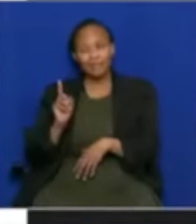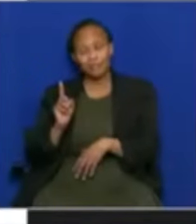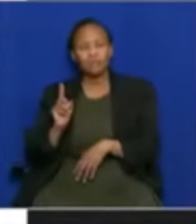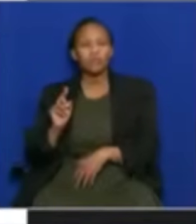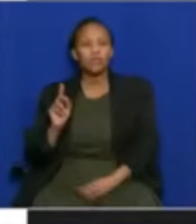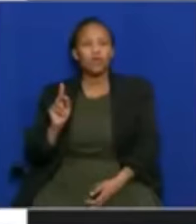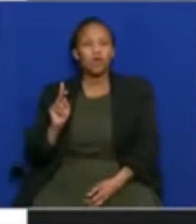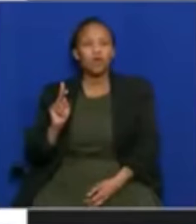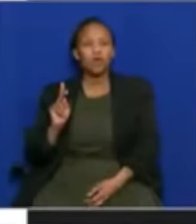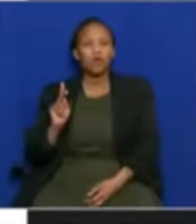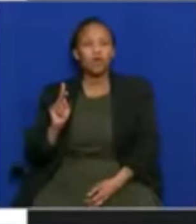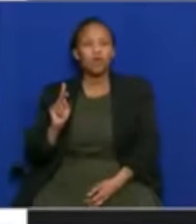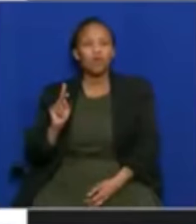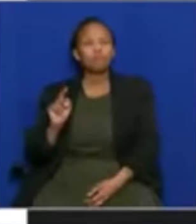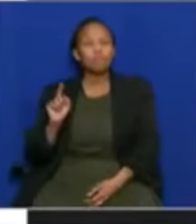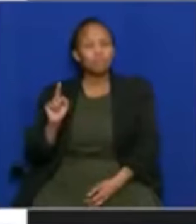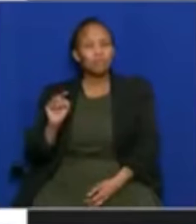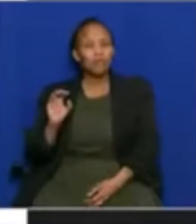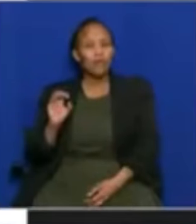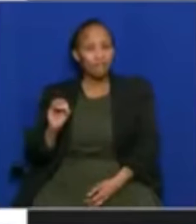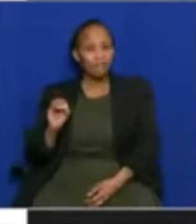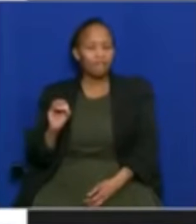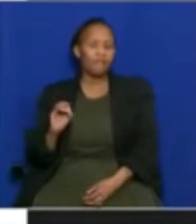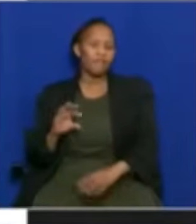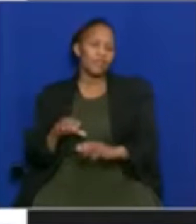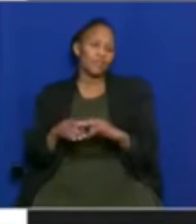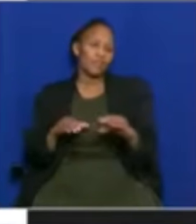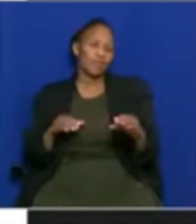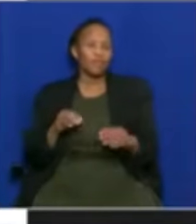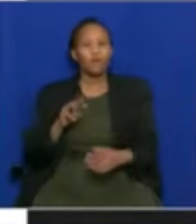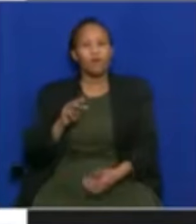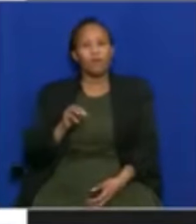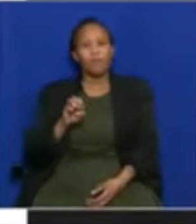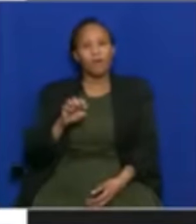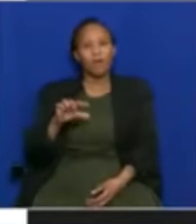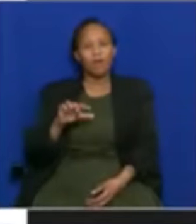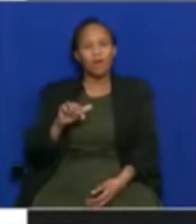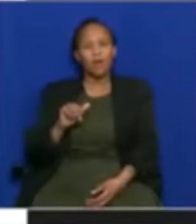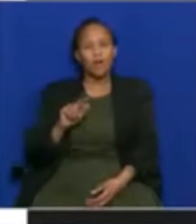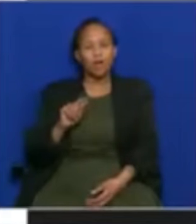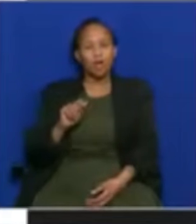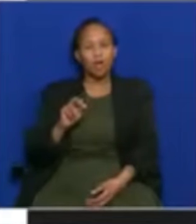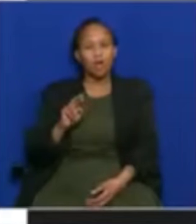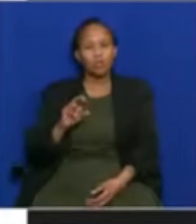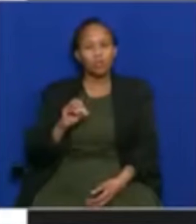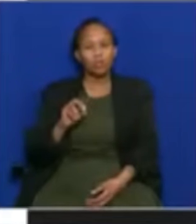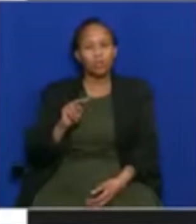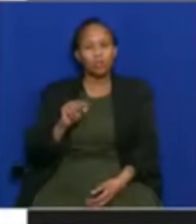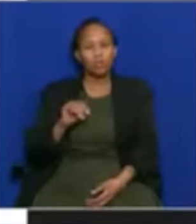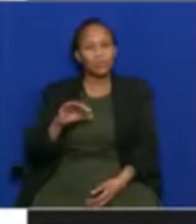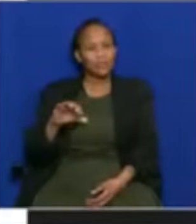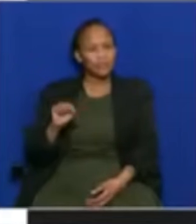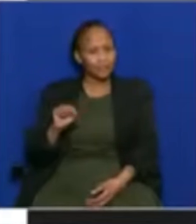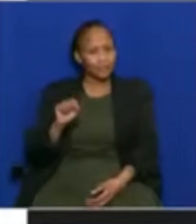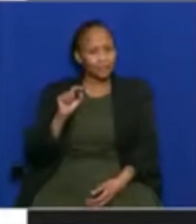in mechatronics. I don't know the relevance of that to the job requirements.